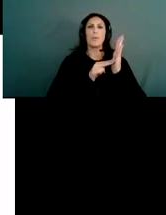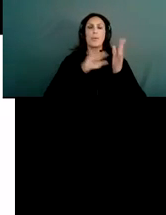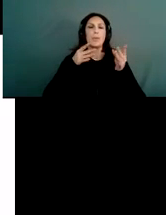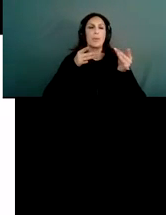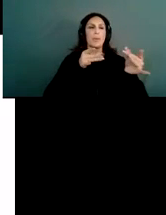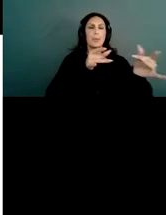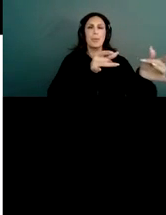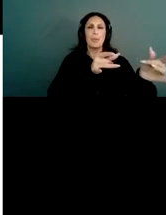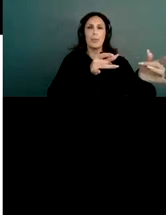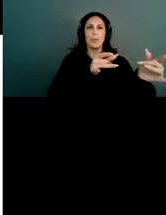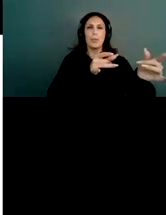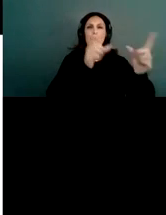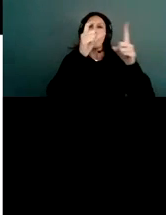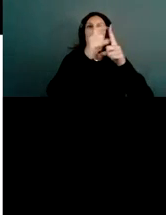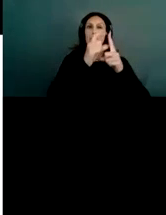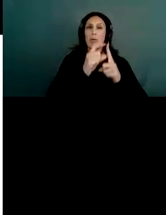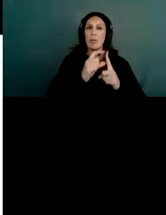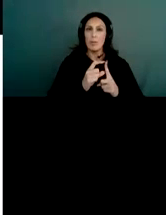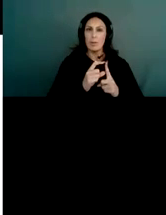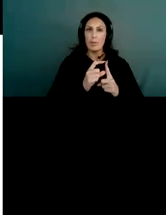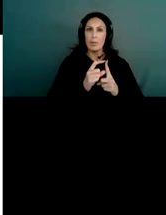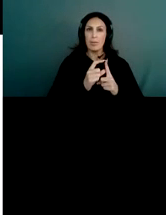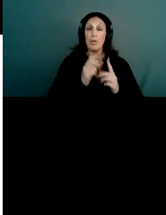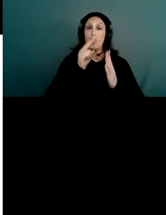vocabulary, and finally, reading comprehension.